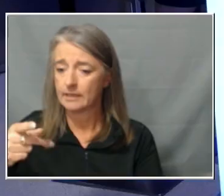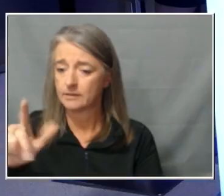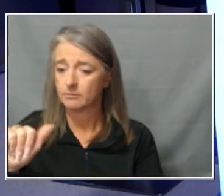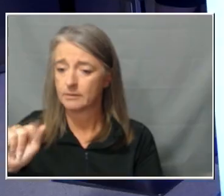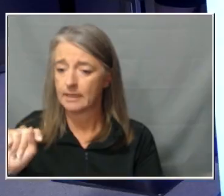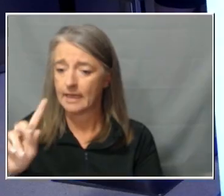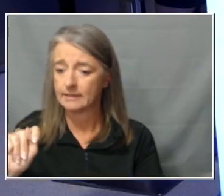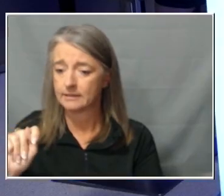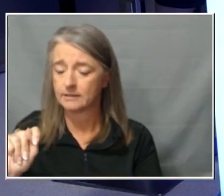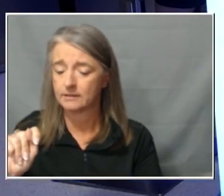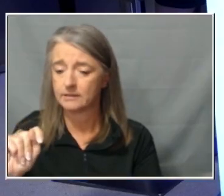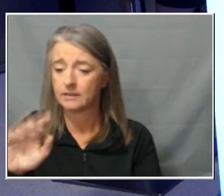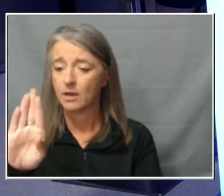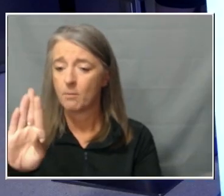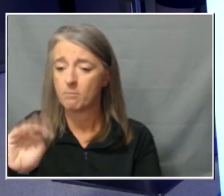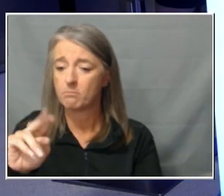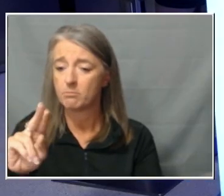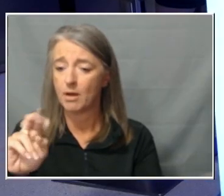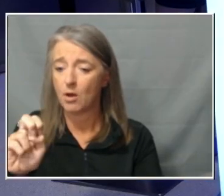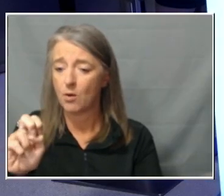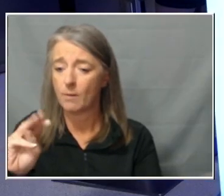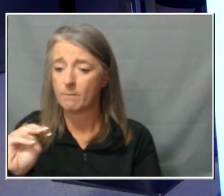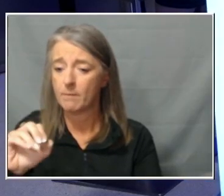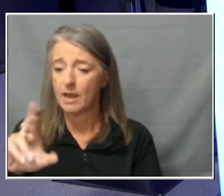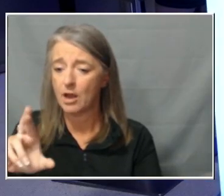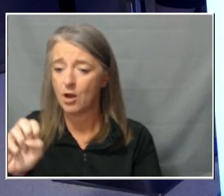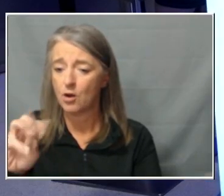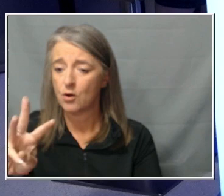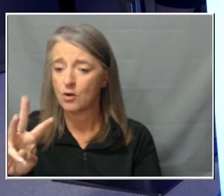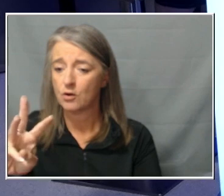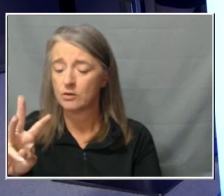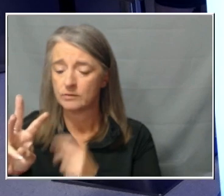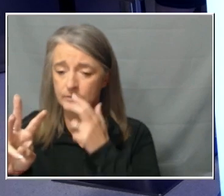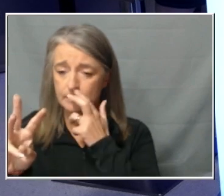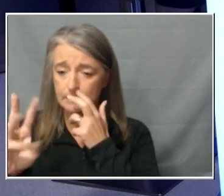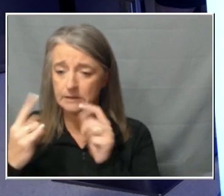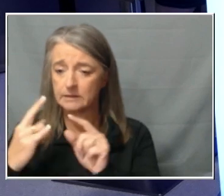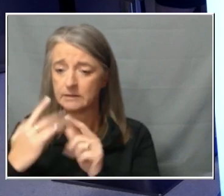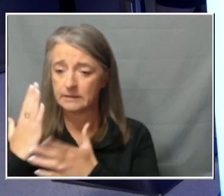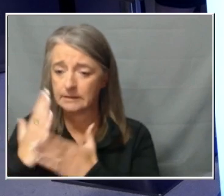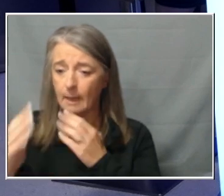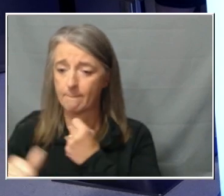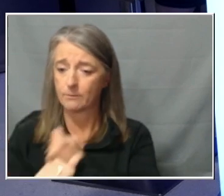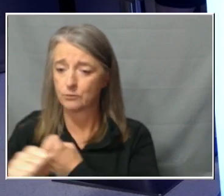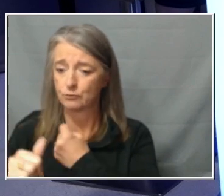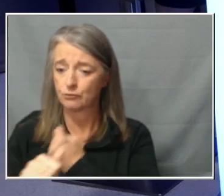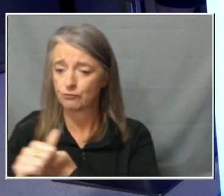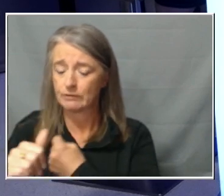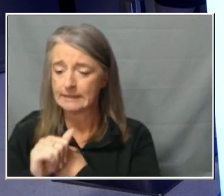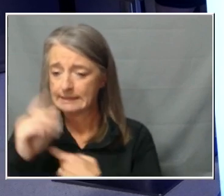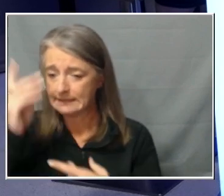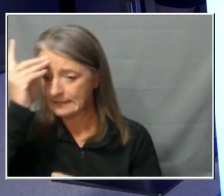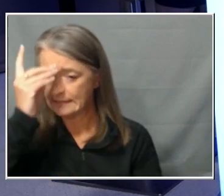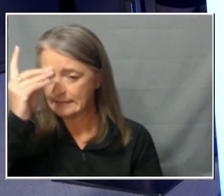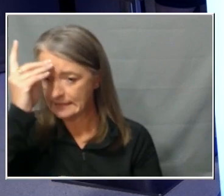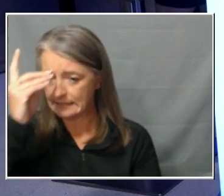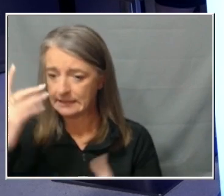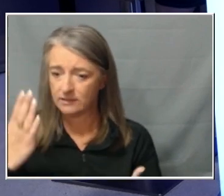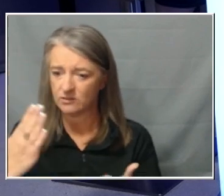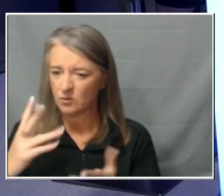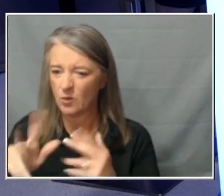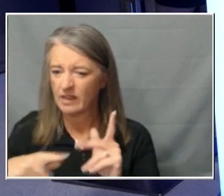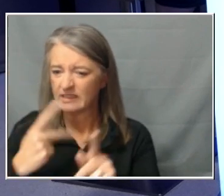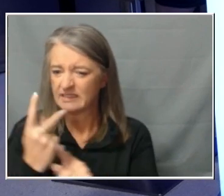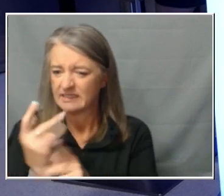So you're doing a bone marrow transplant. There is a risk of something called graft versus host disease. I had not heard of that. Tell folks exactly what that is and what those risks